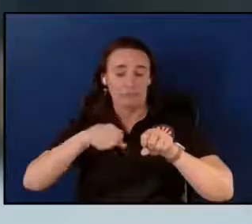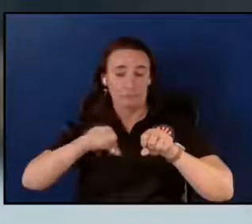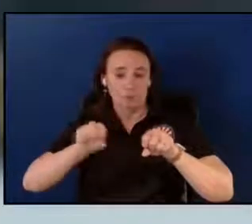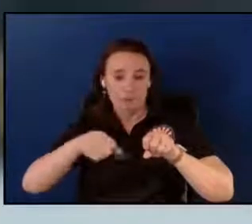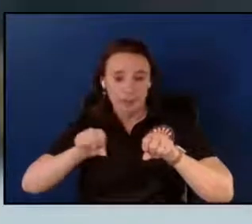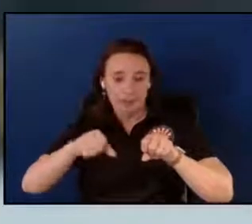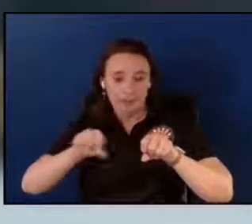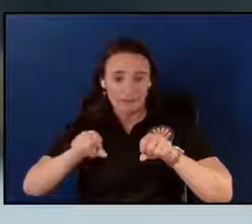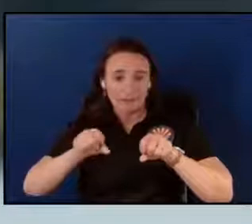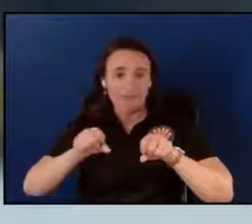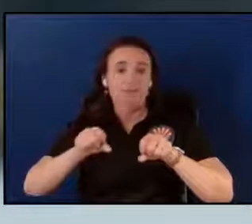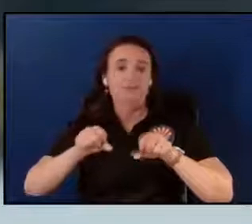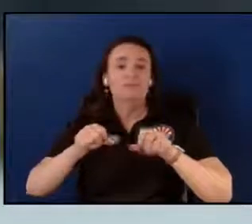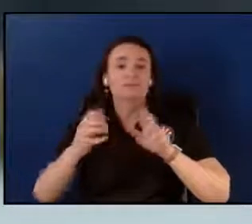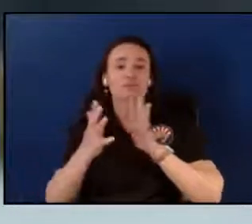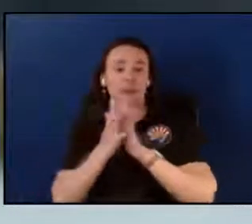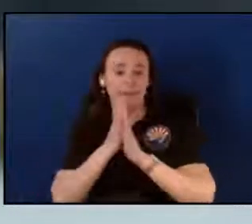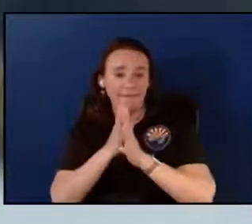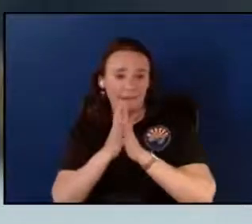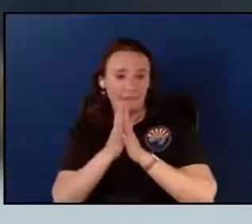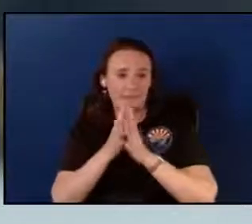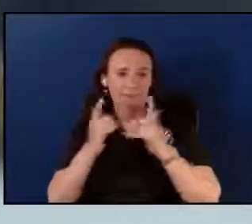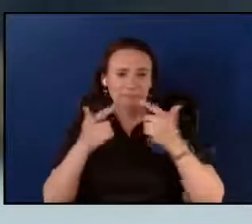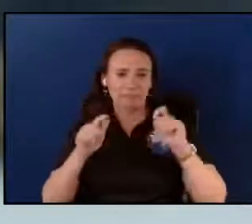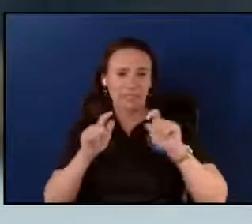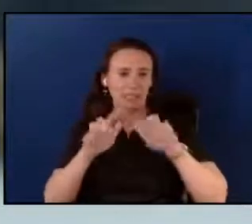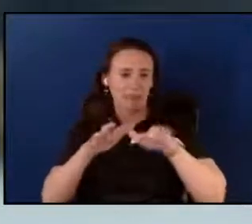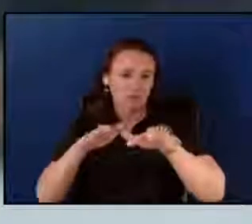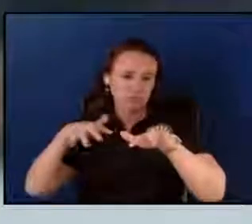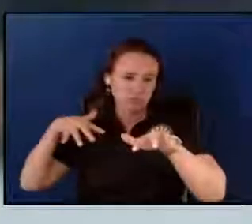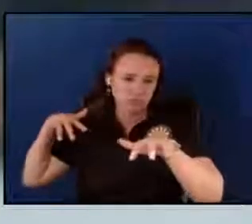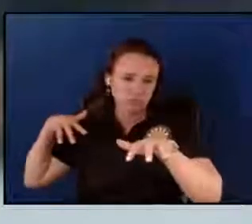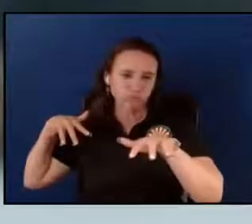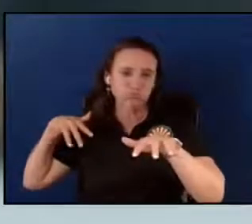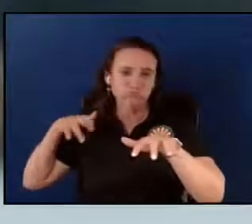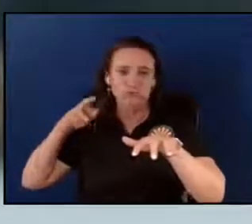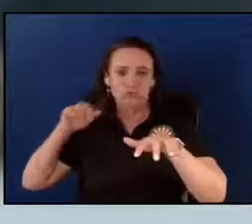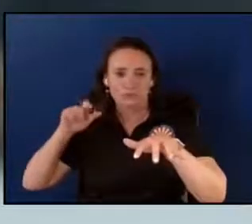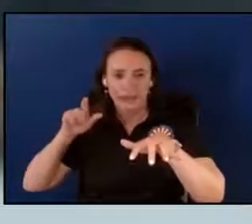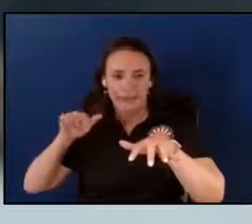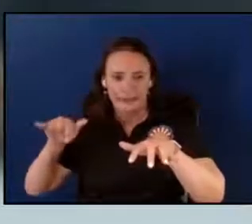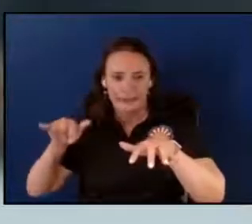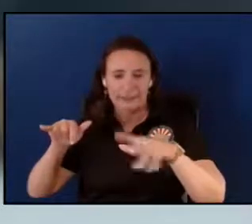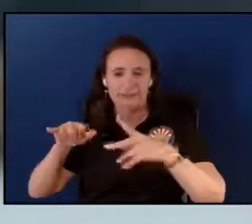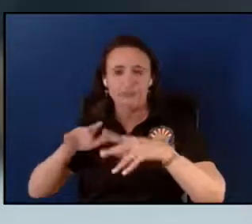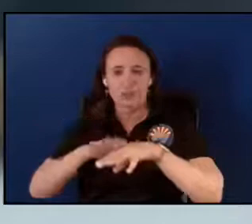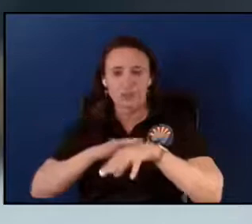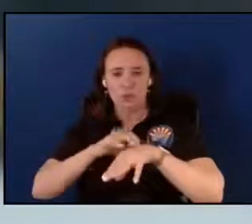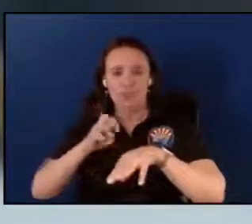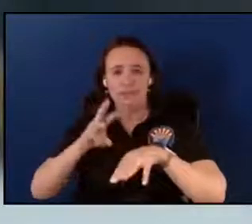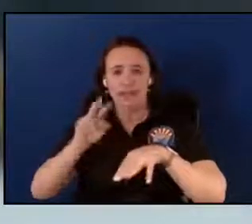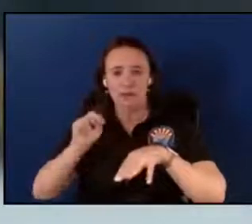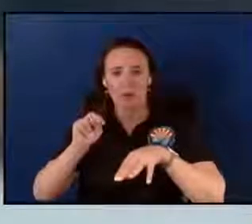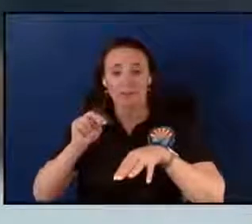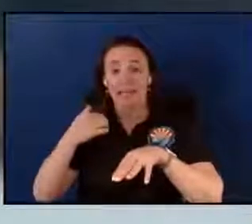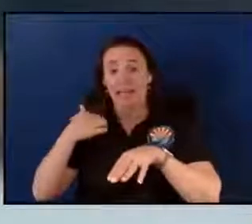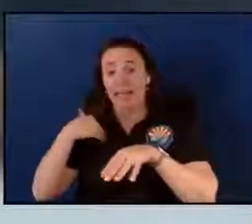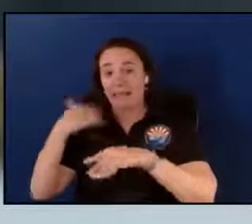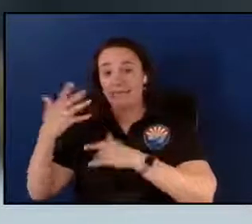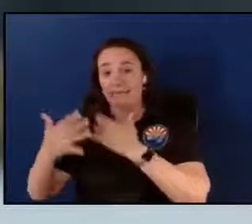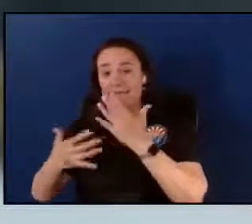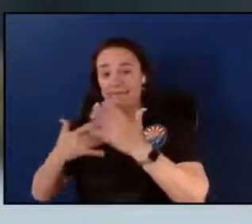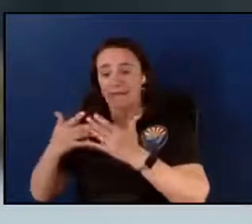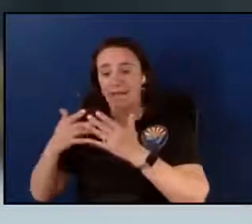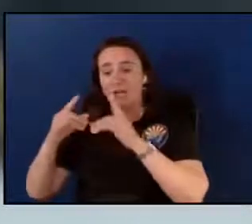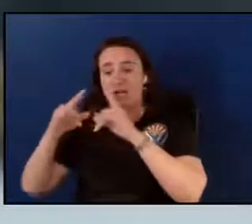listening to be aware of that and to slow down. There is a fire camp that is in Eagle Nest, right there